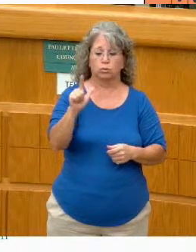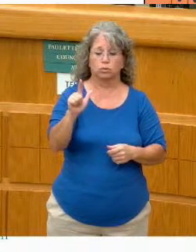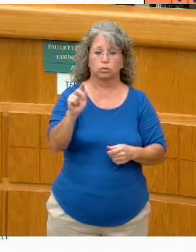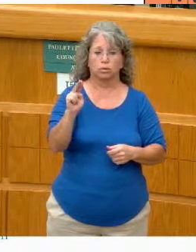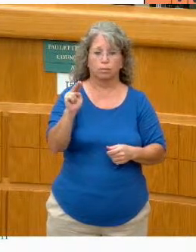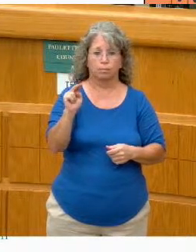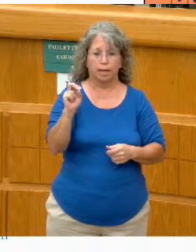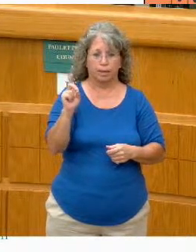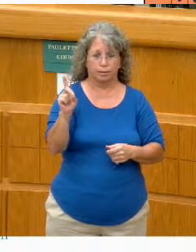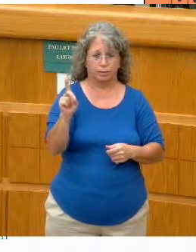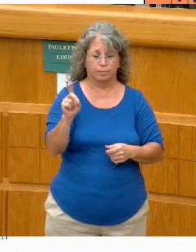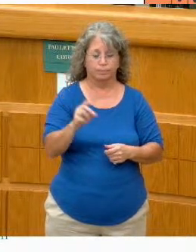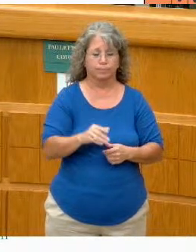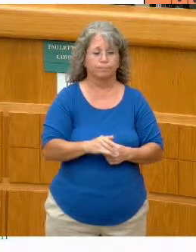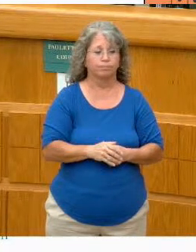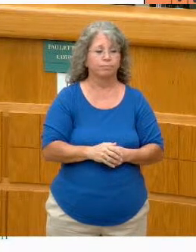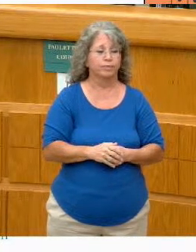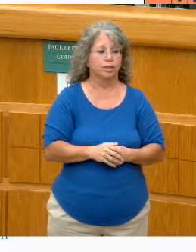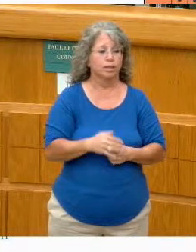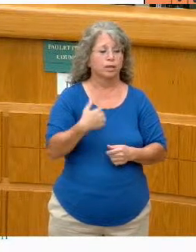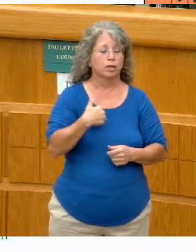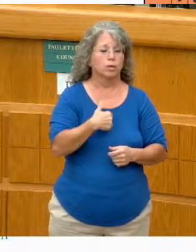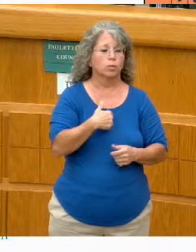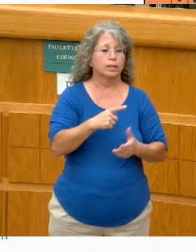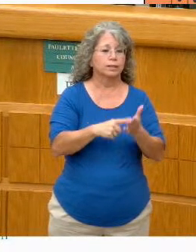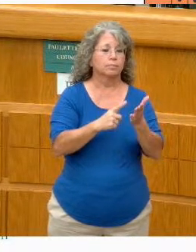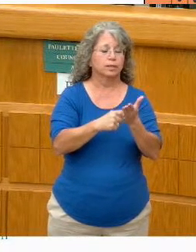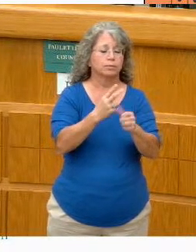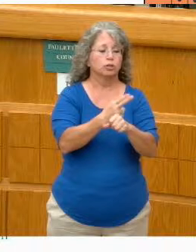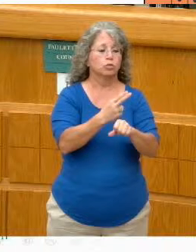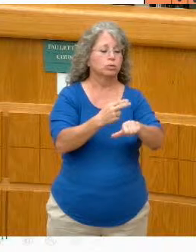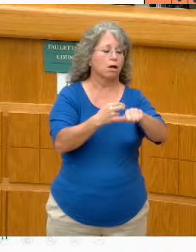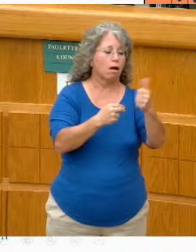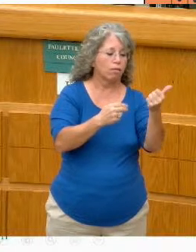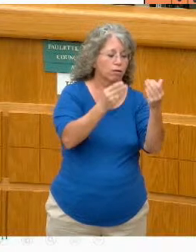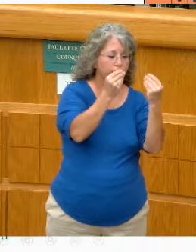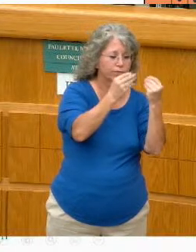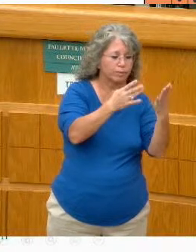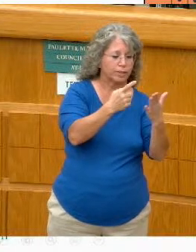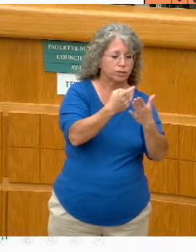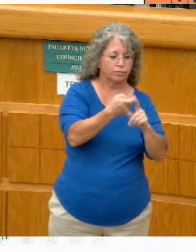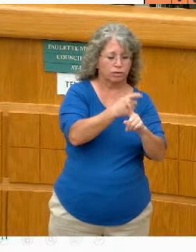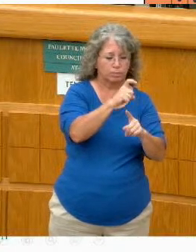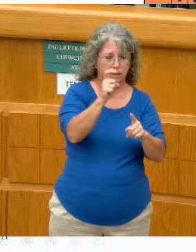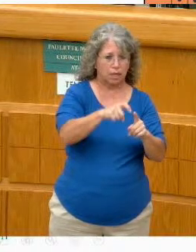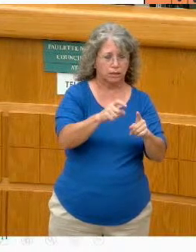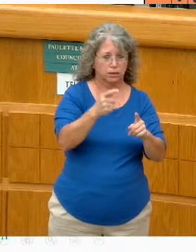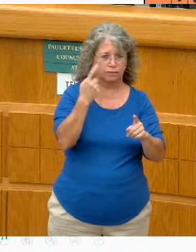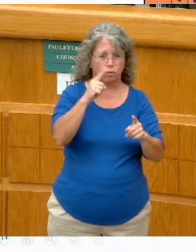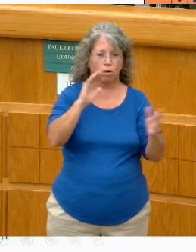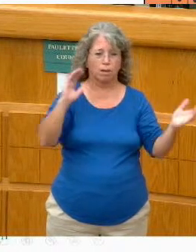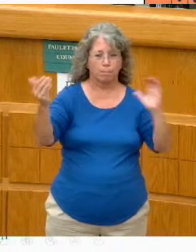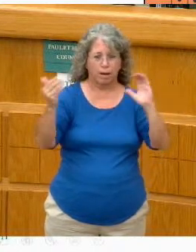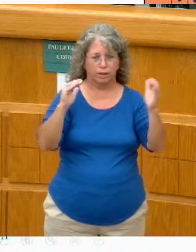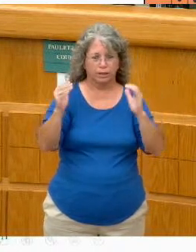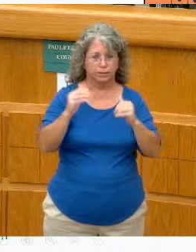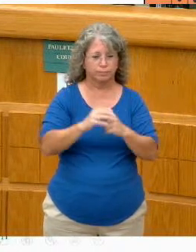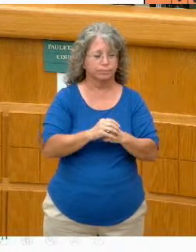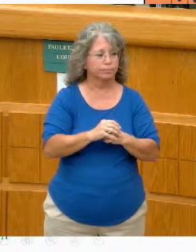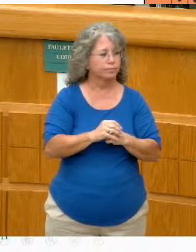other parts of Texas and sometimes other parts of the country. These figures are heat maps that show you the